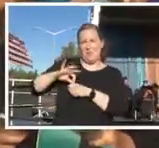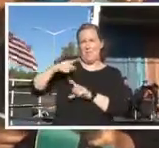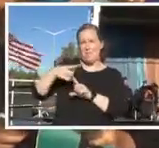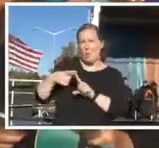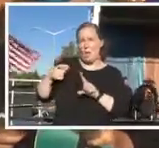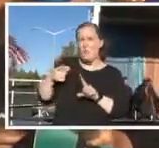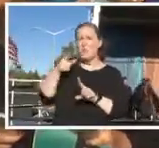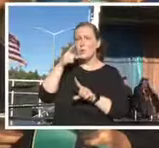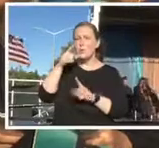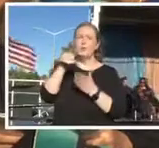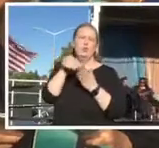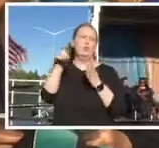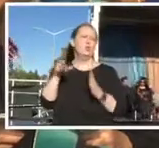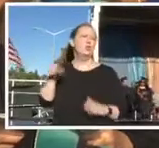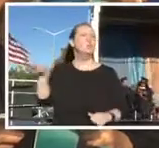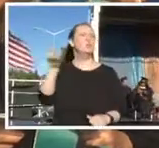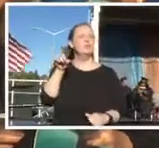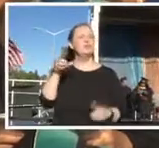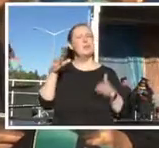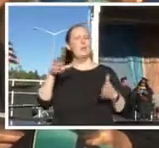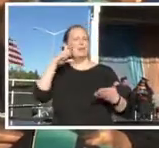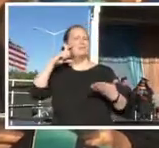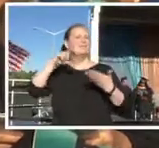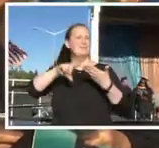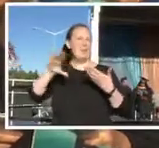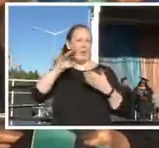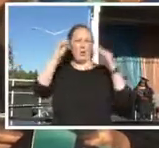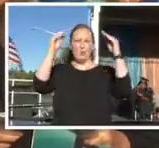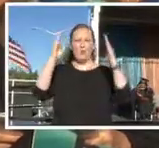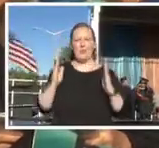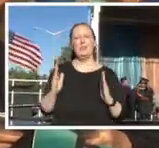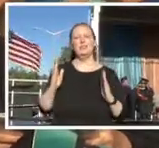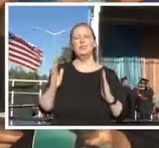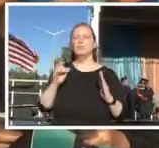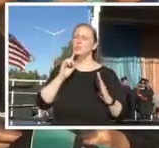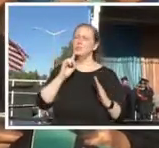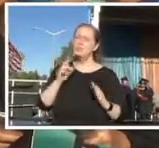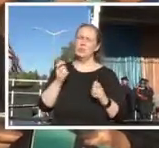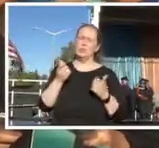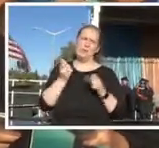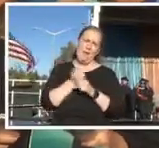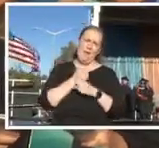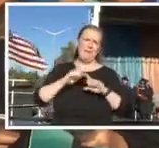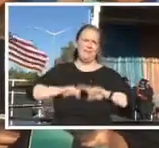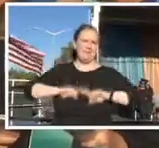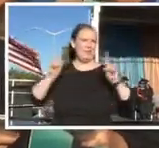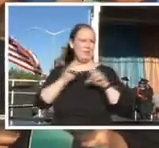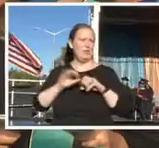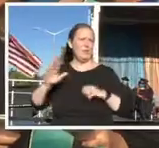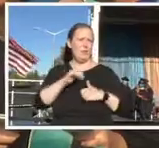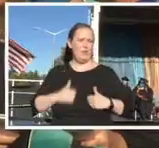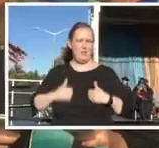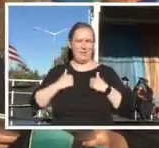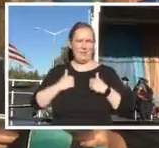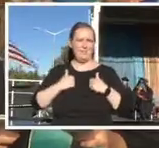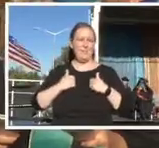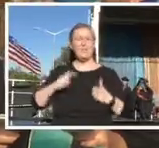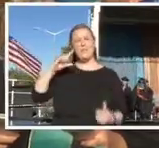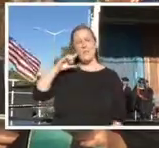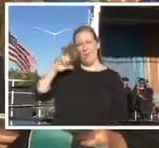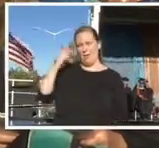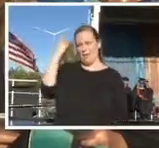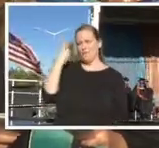from students as a way to recognize their professors who truly made a difference in their lives. For that